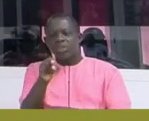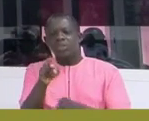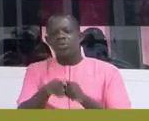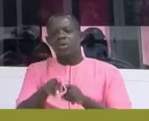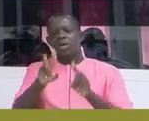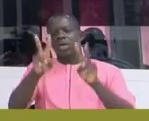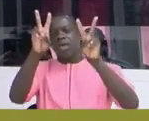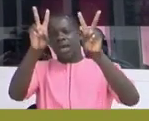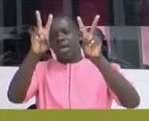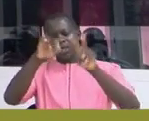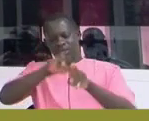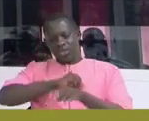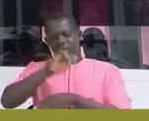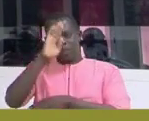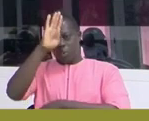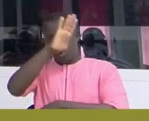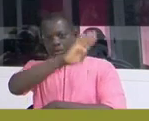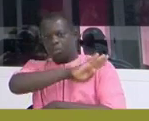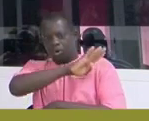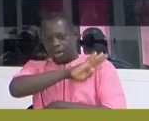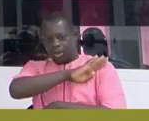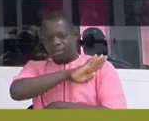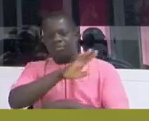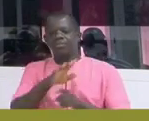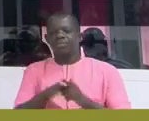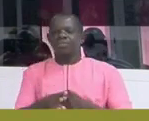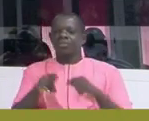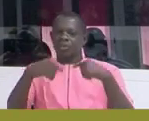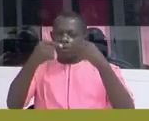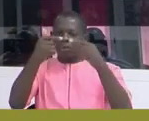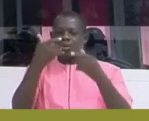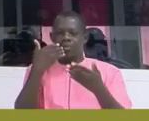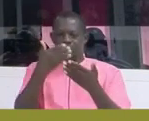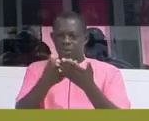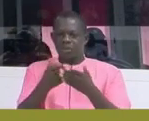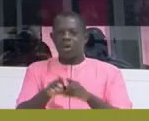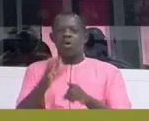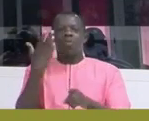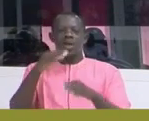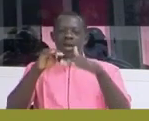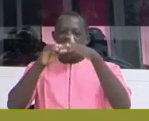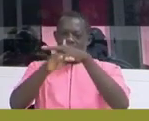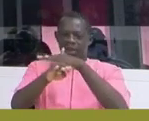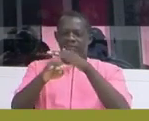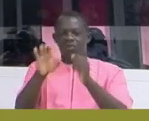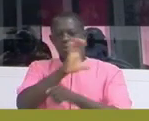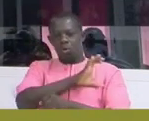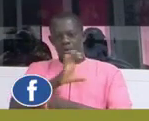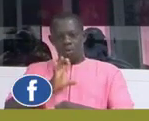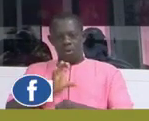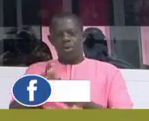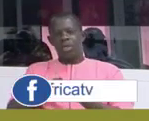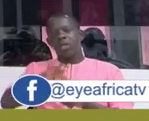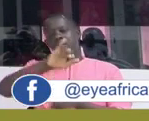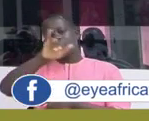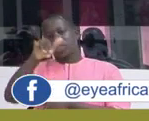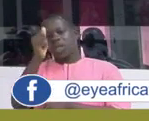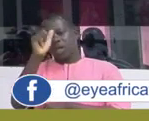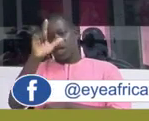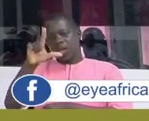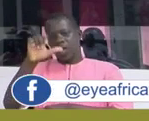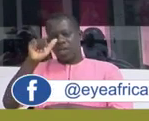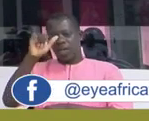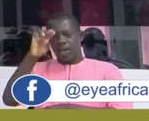Jalam? That is brother. Yes. Okay. Proceed, please. When we got into